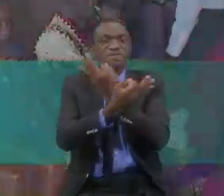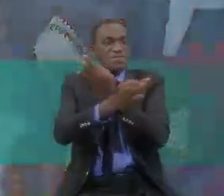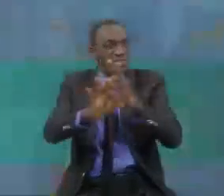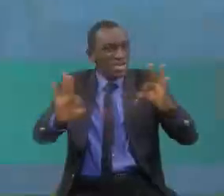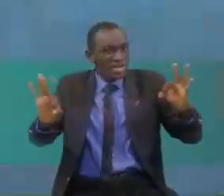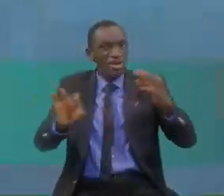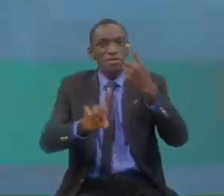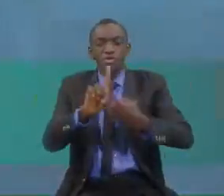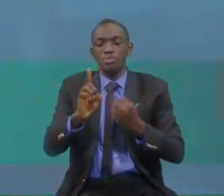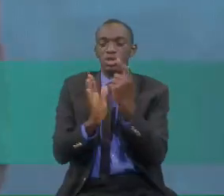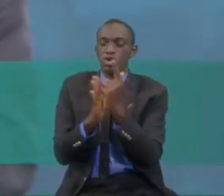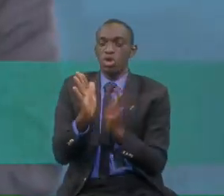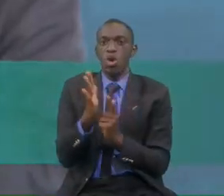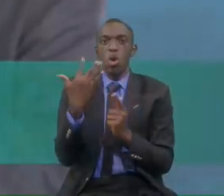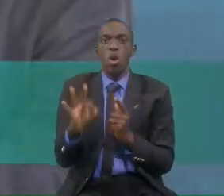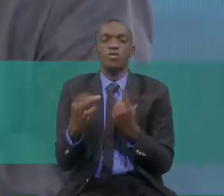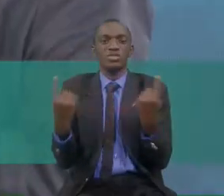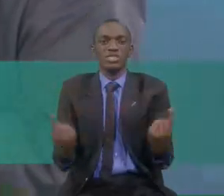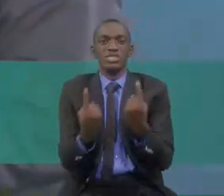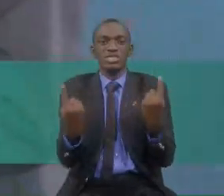sin and death. Amen.